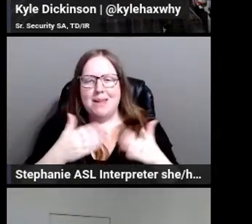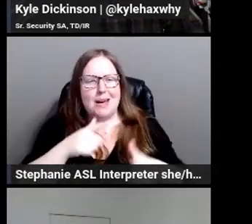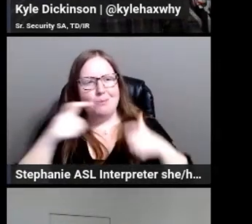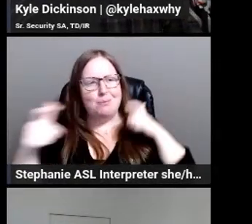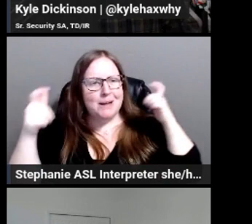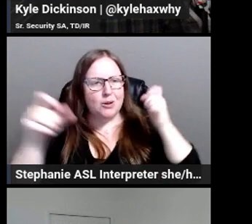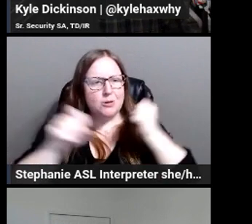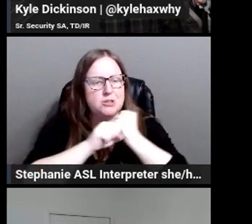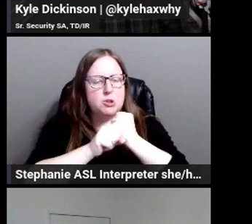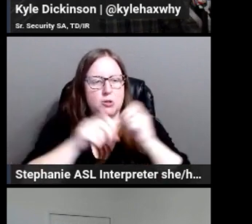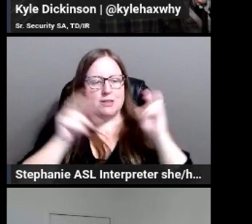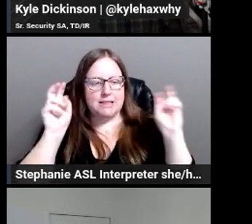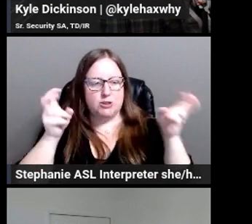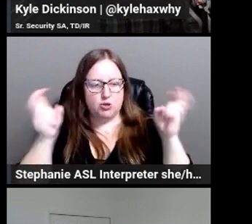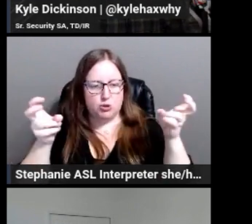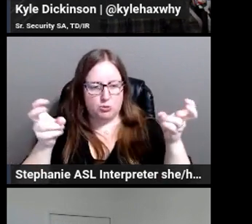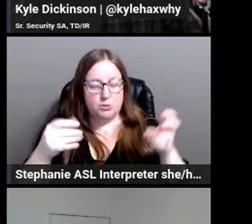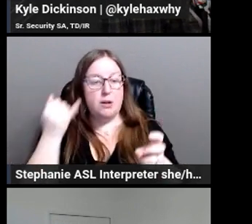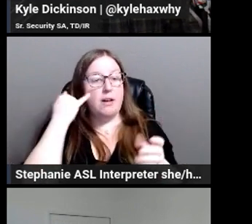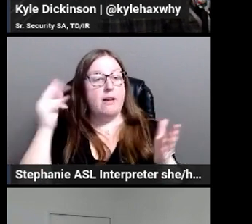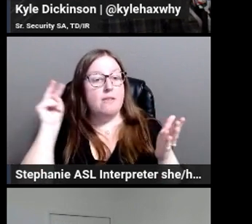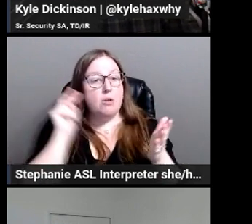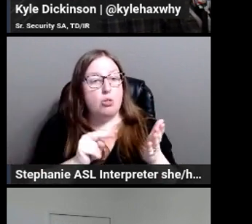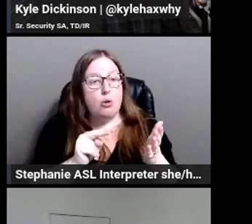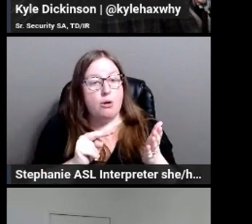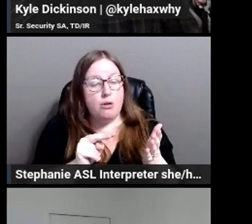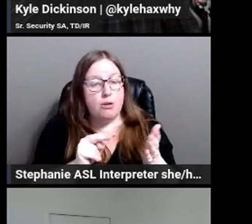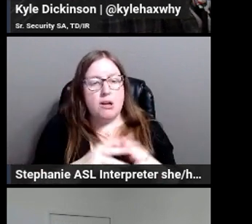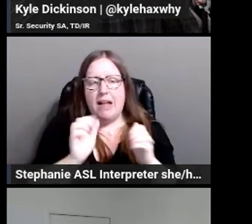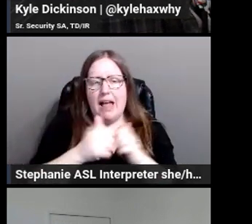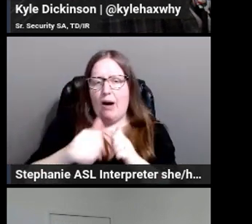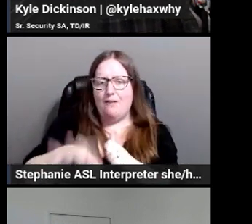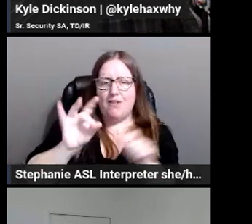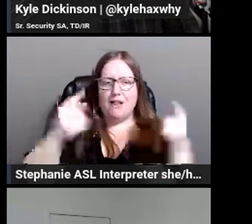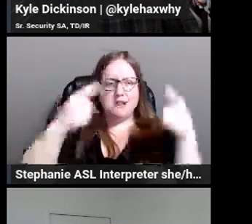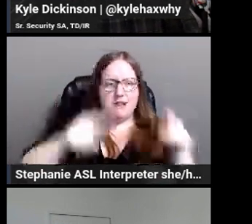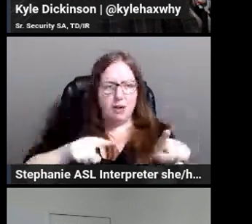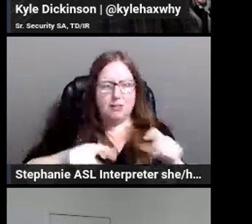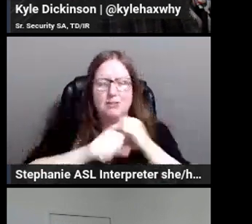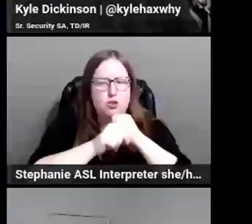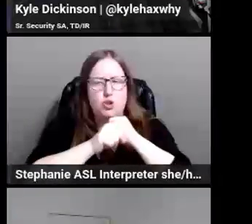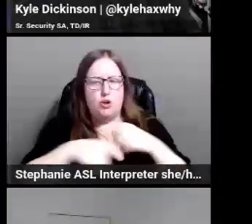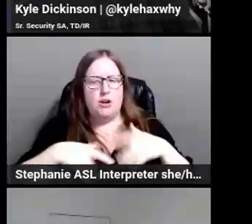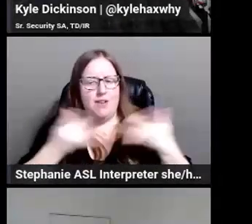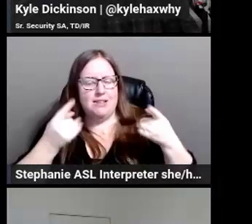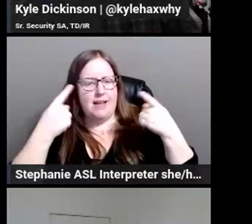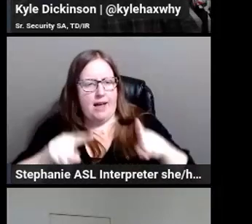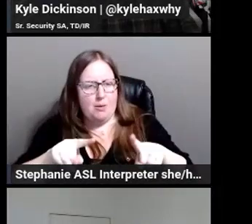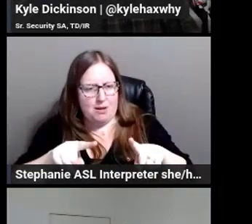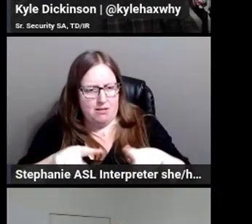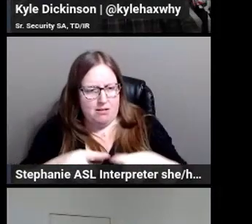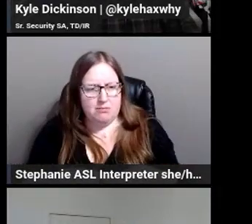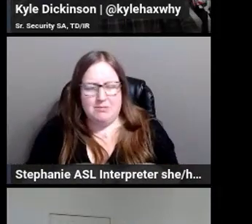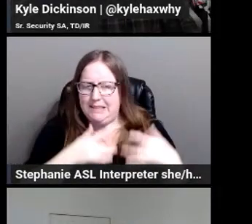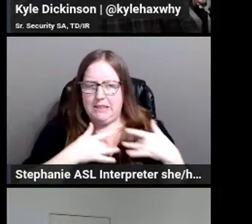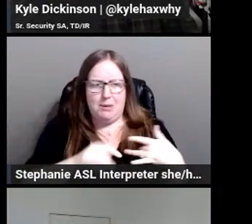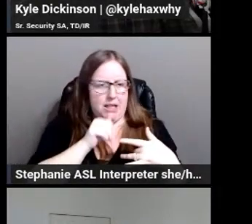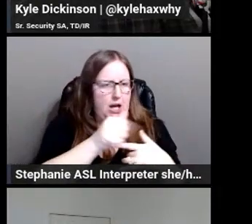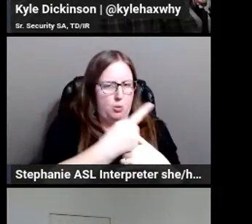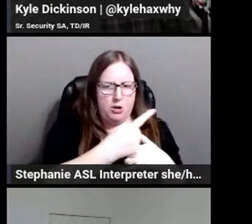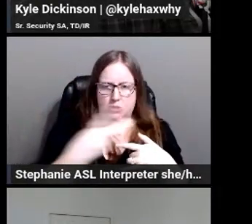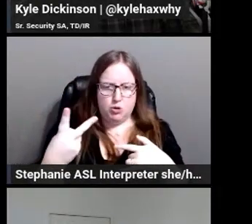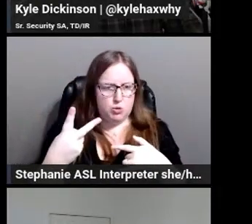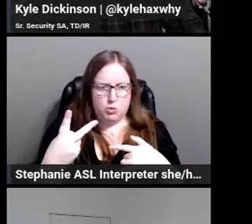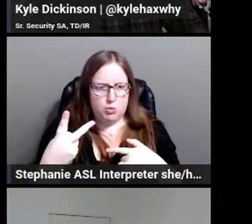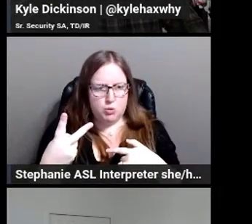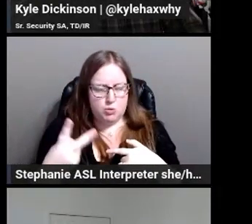issue? So if you look at like how findings occur, how security events occur, typically they're not, just one or two events.